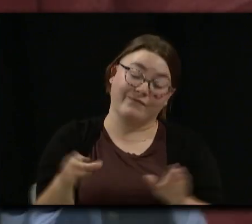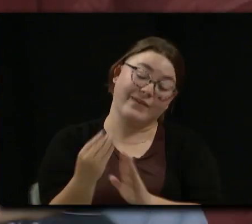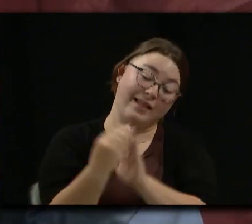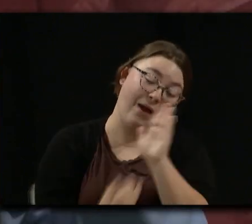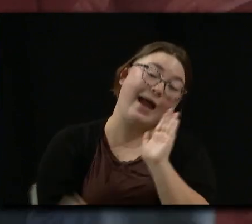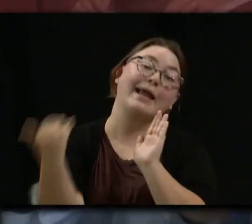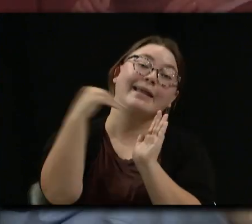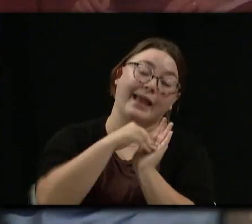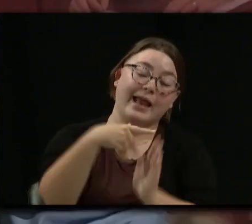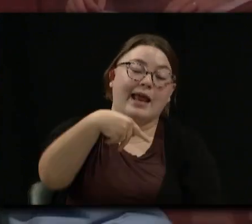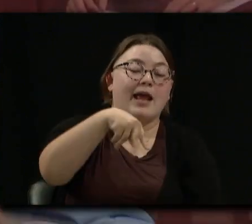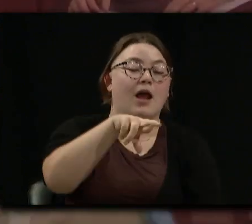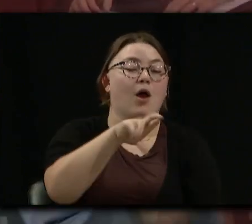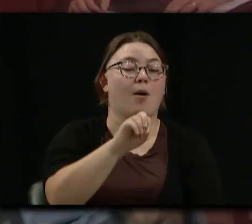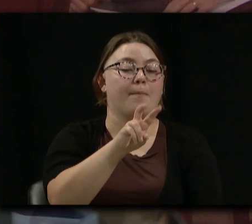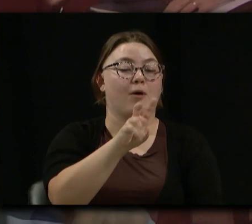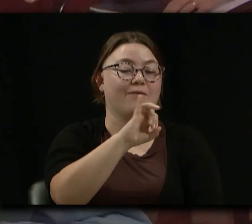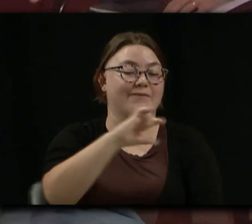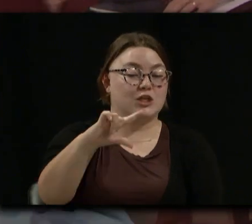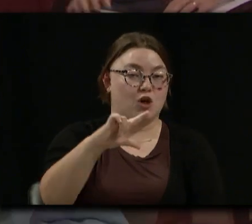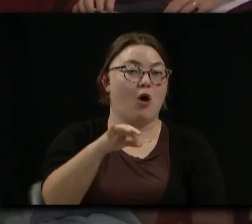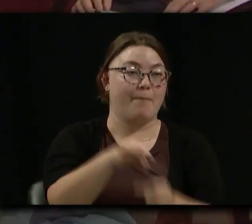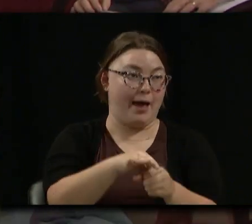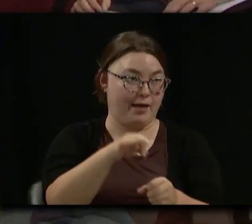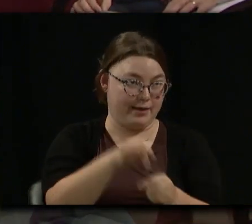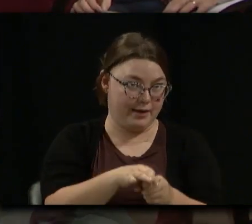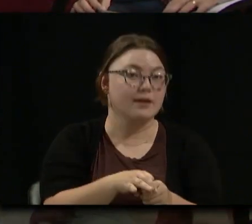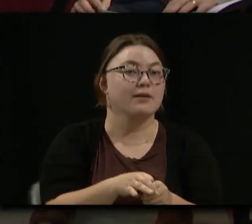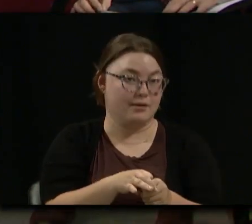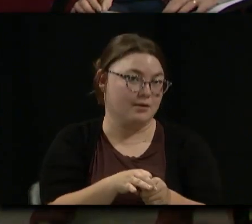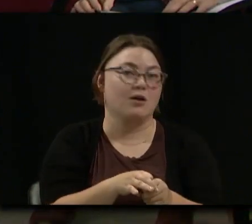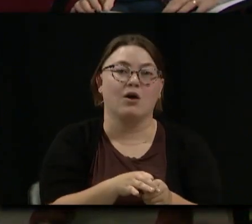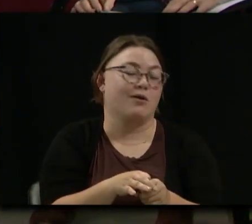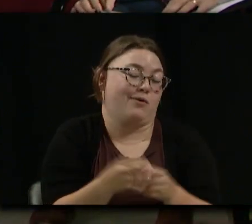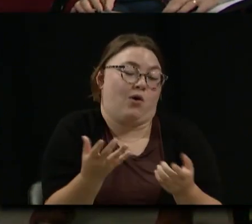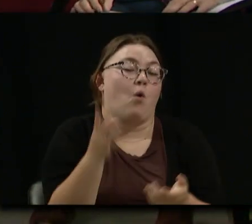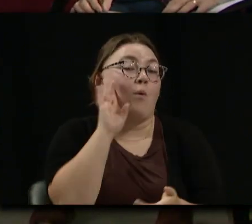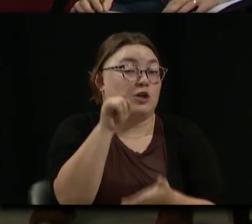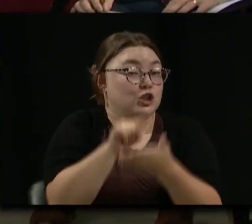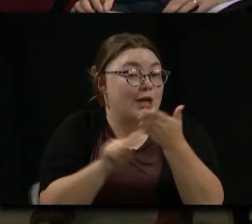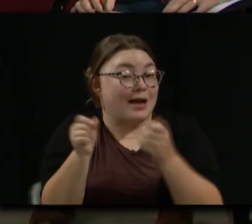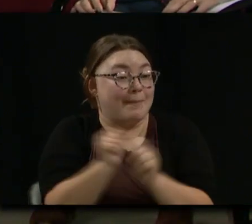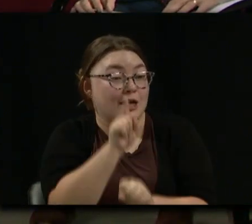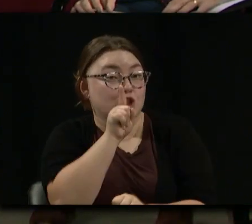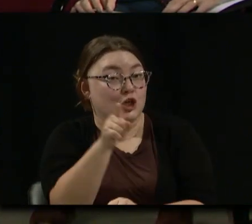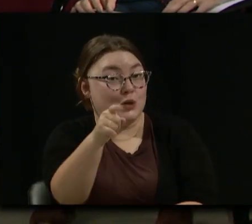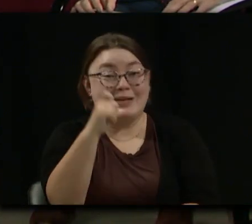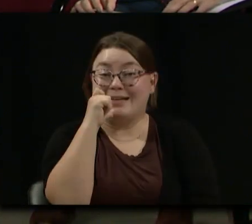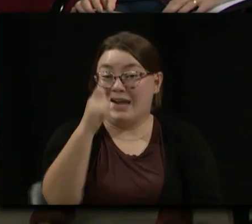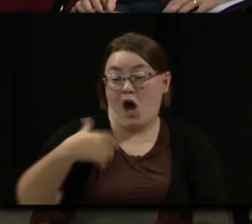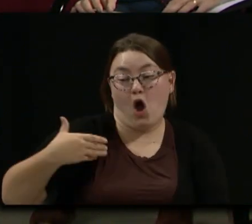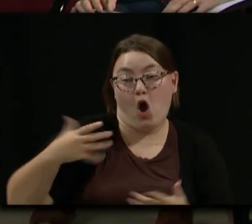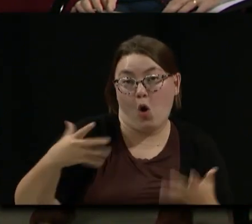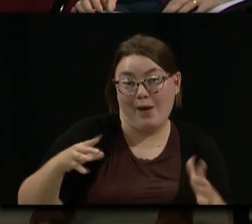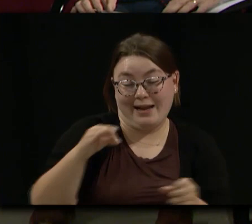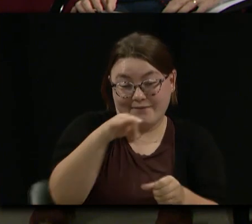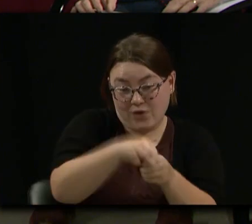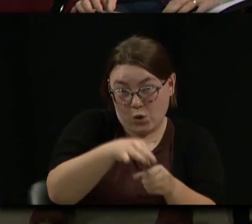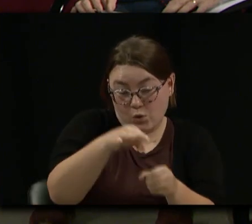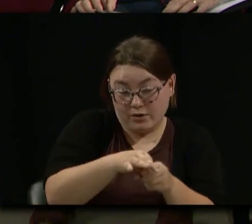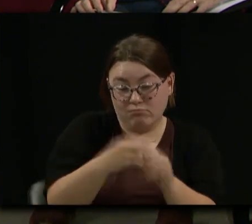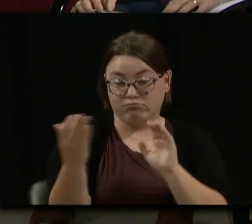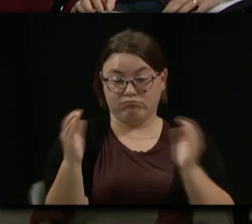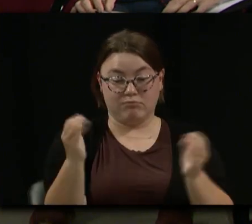count, because all we have to do is verify that you already haven't voted, and it's in there. You may have the ballot in your hand. The Board of Election,